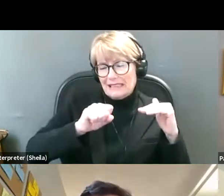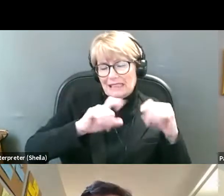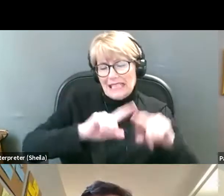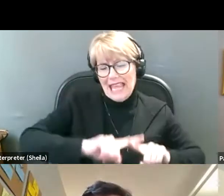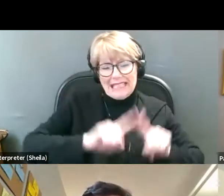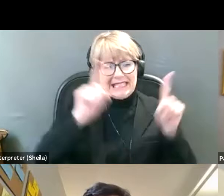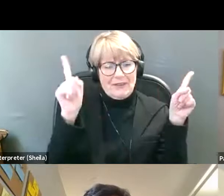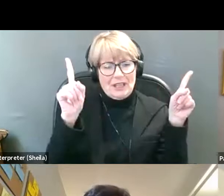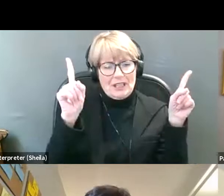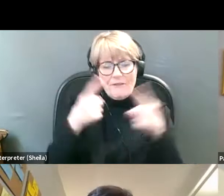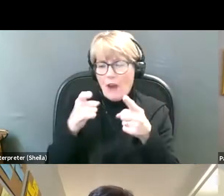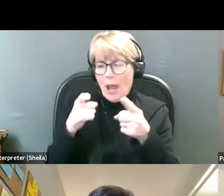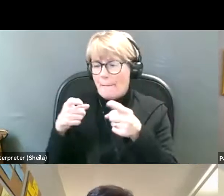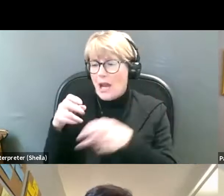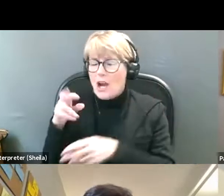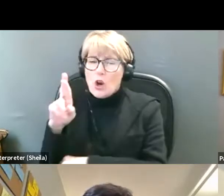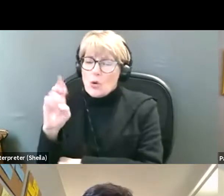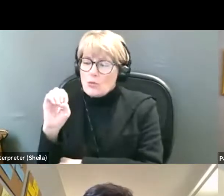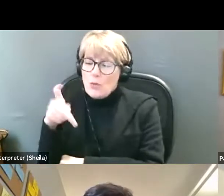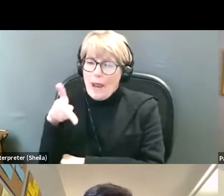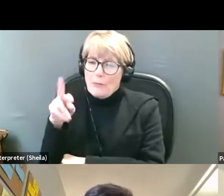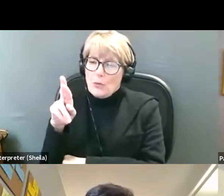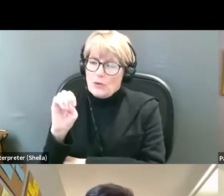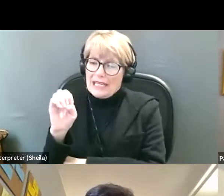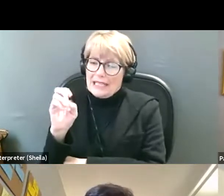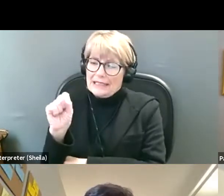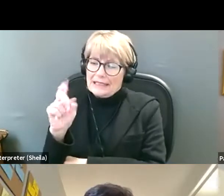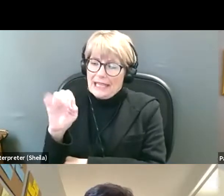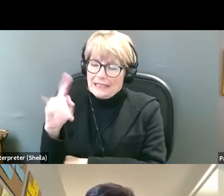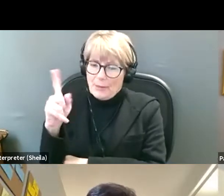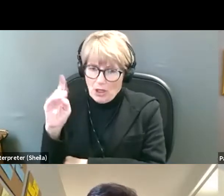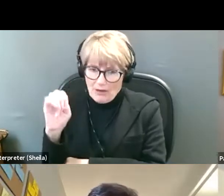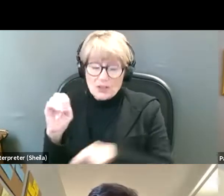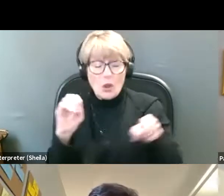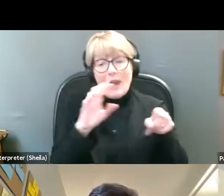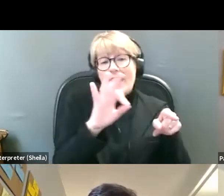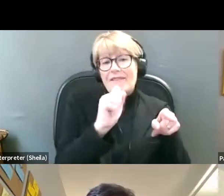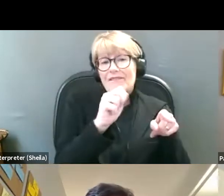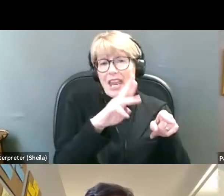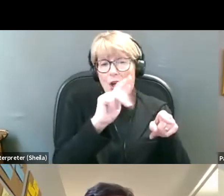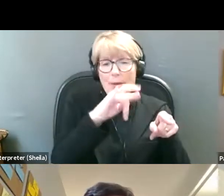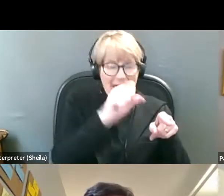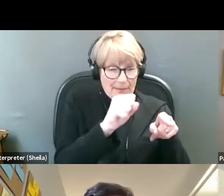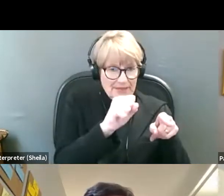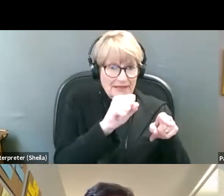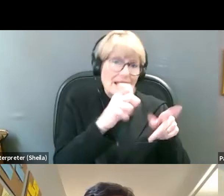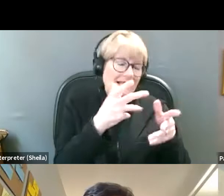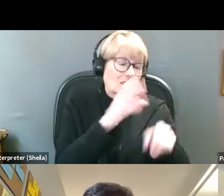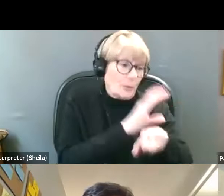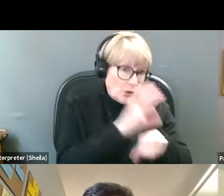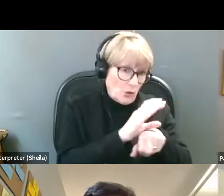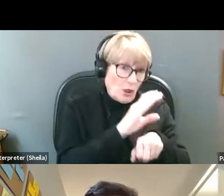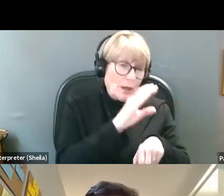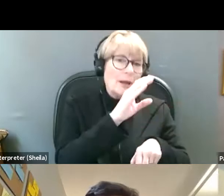from representable? Fair maps being, quote, the way we worked on